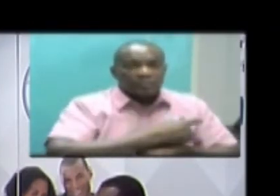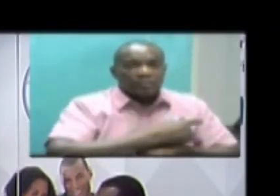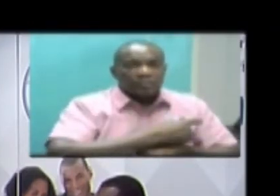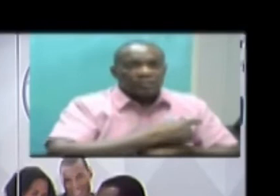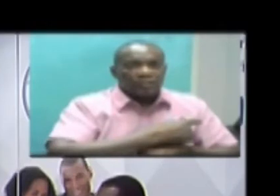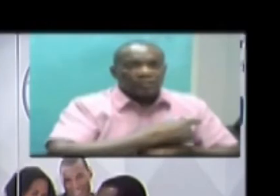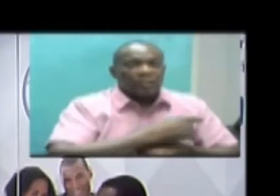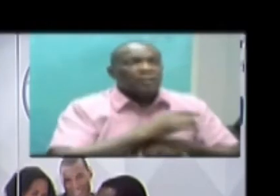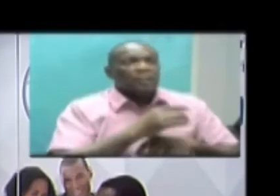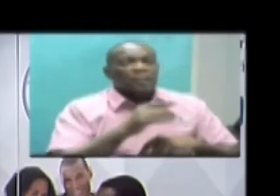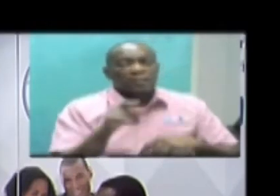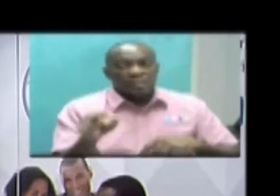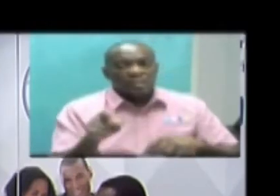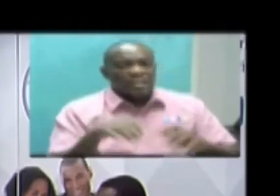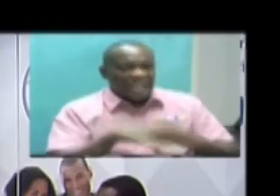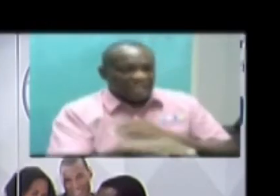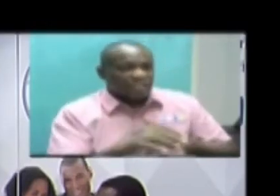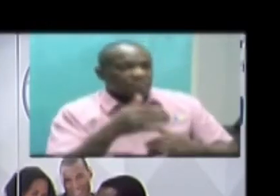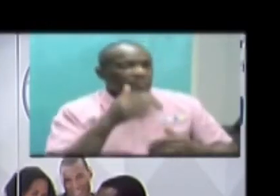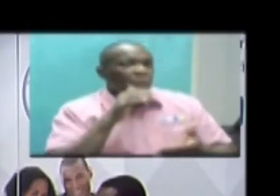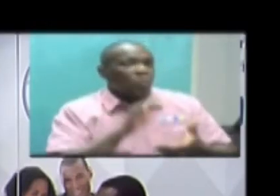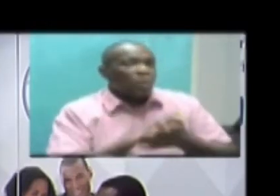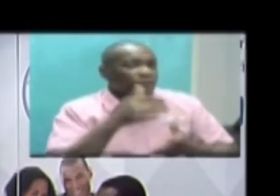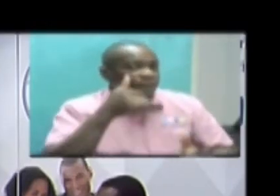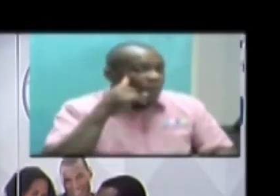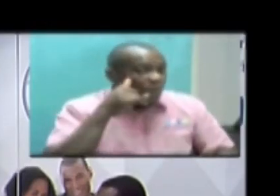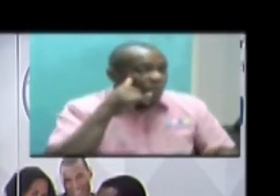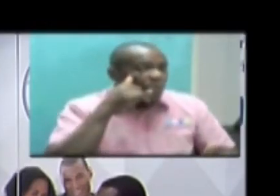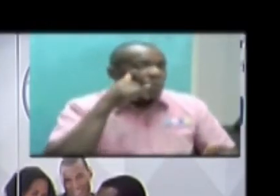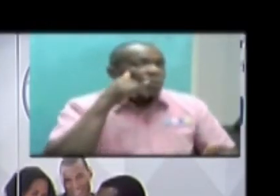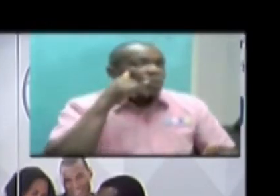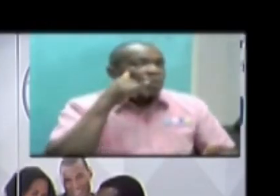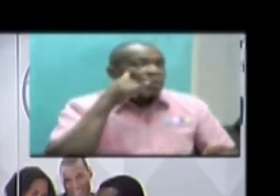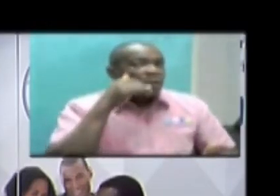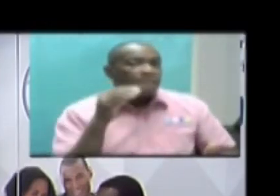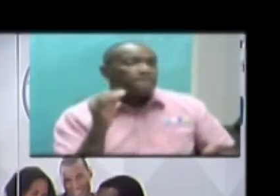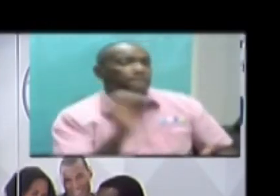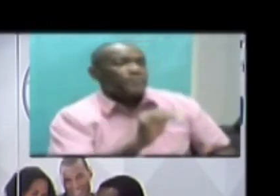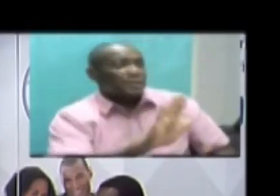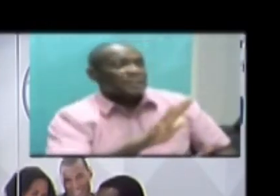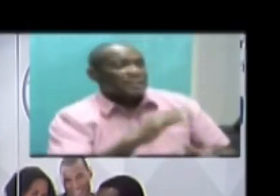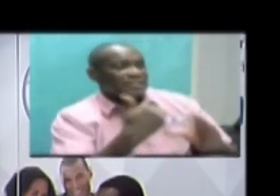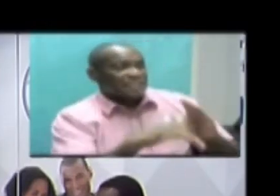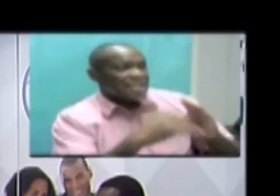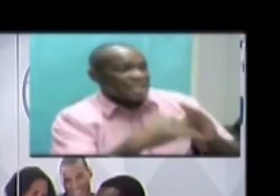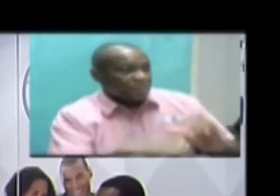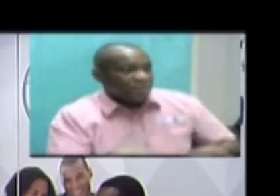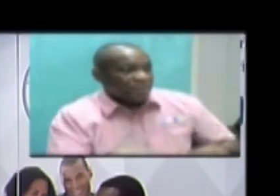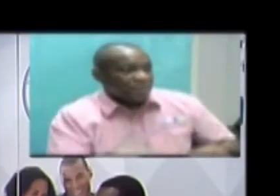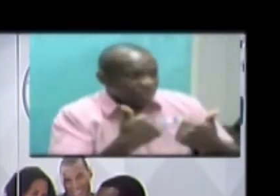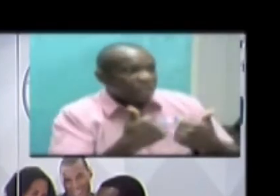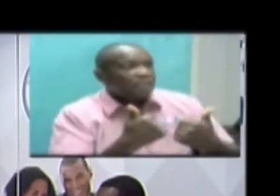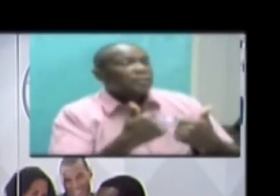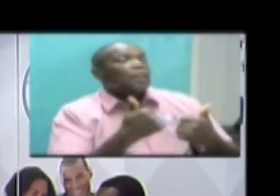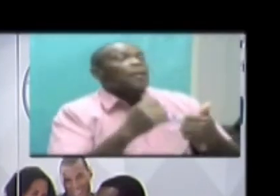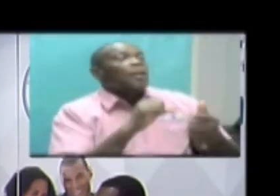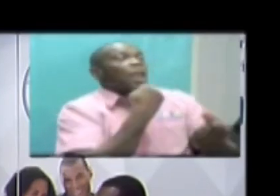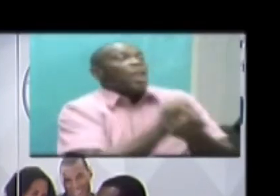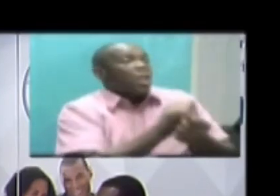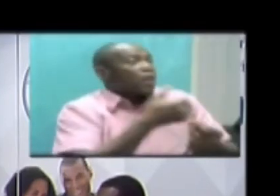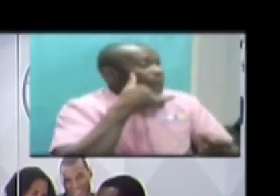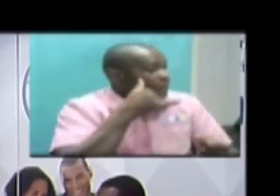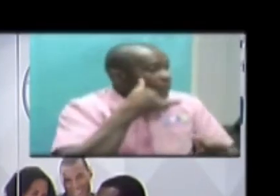phone, right, and put in his own email address and thing, lock up her phone and put her own email